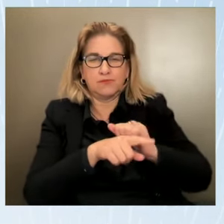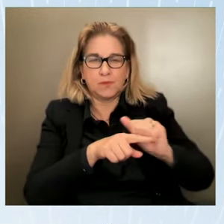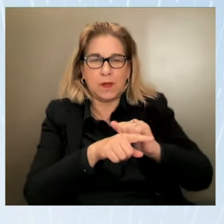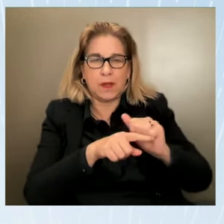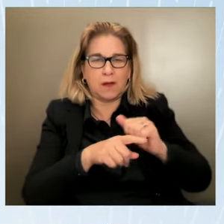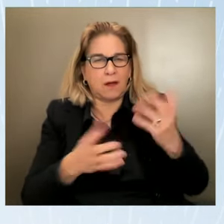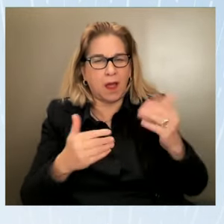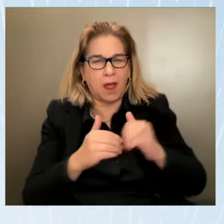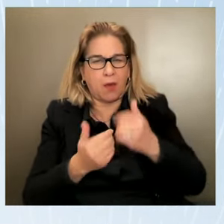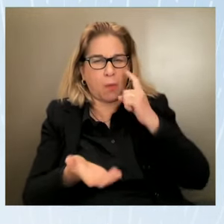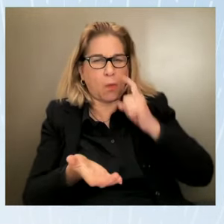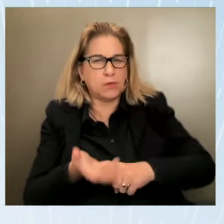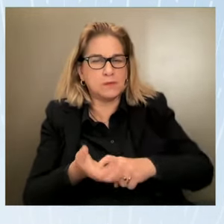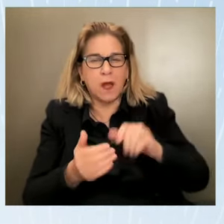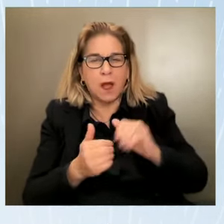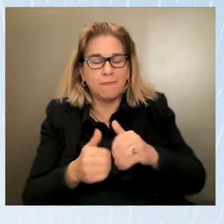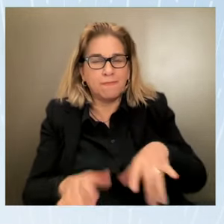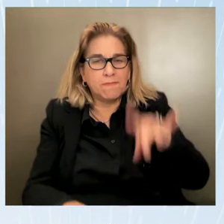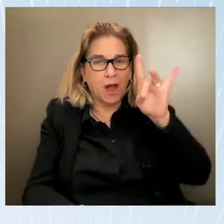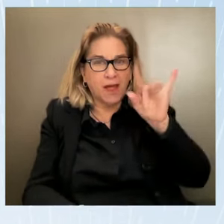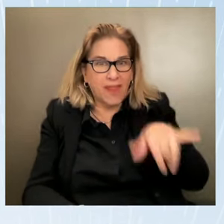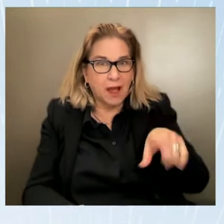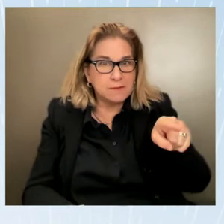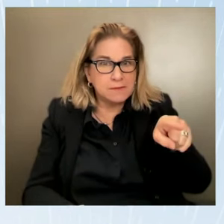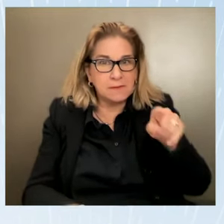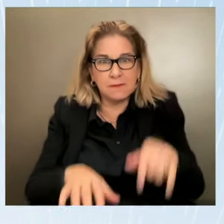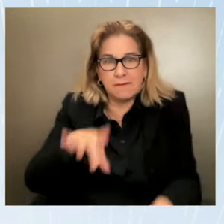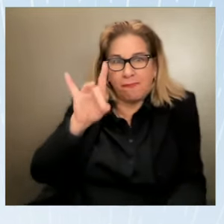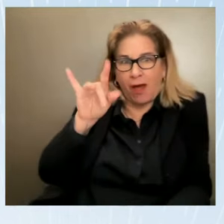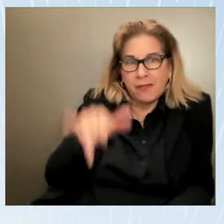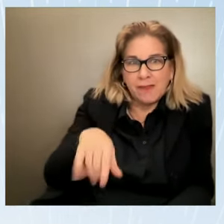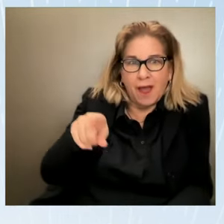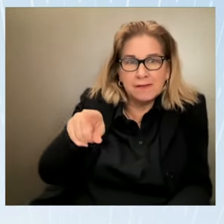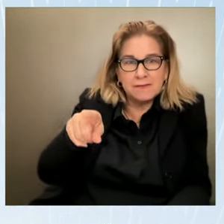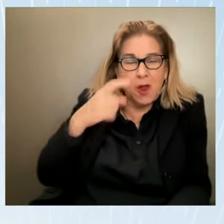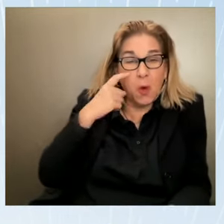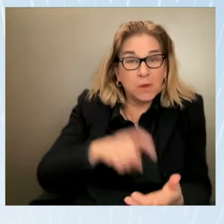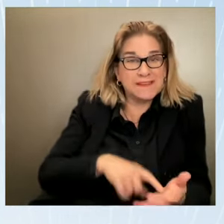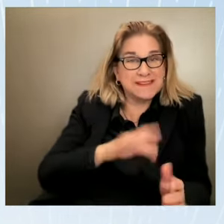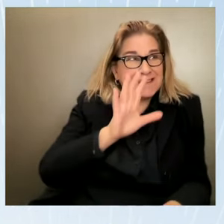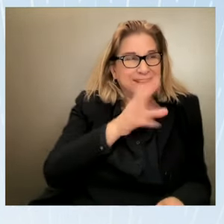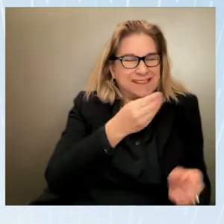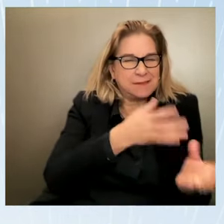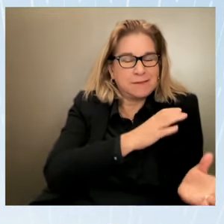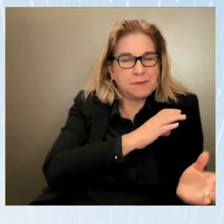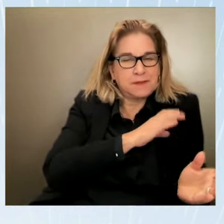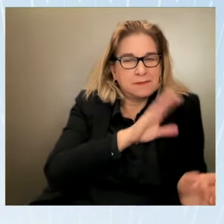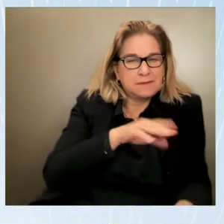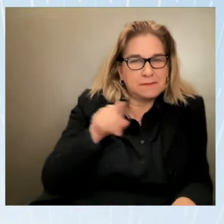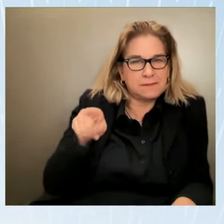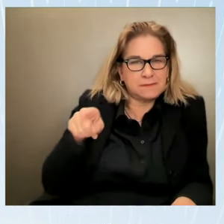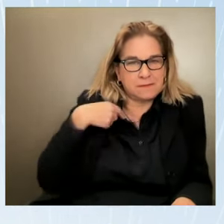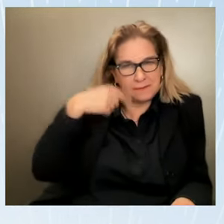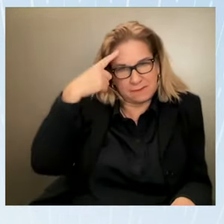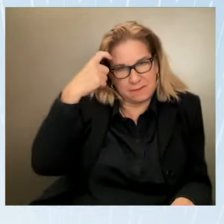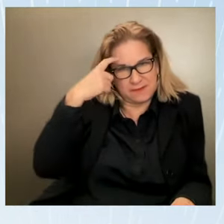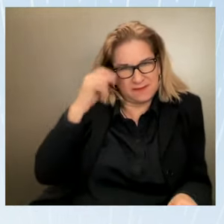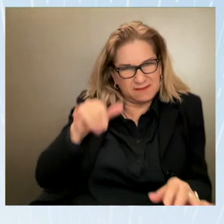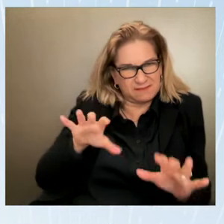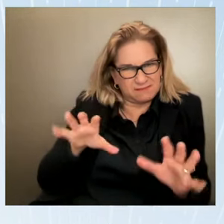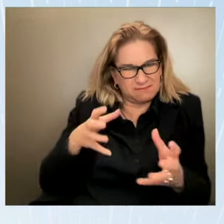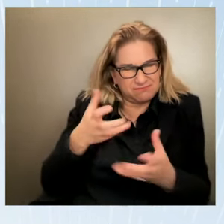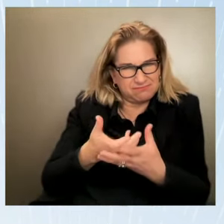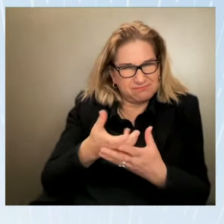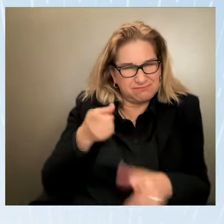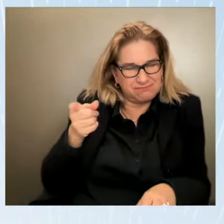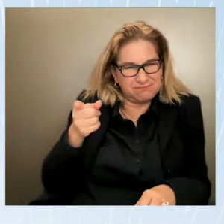that overall strategic framework, a bit of an update on our work. This year, we're continuing to work with transportation stakeholders across the